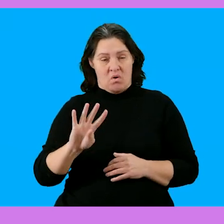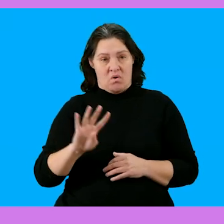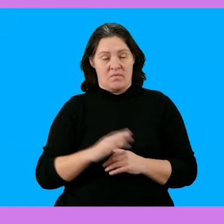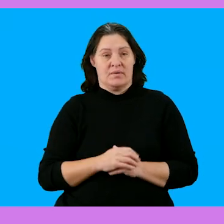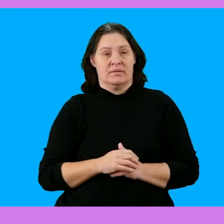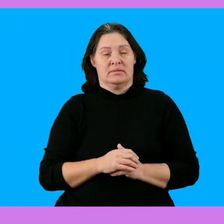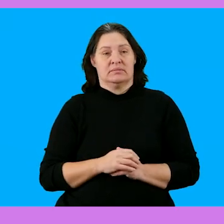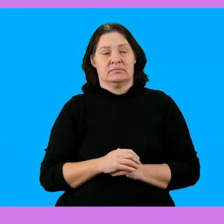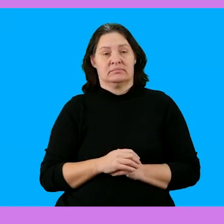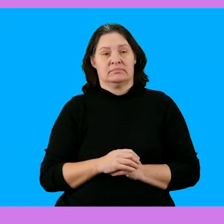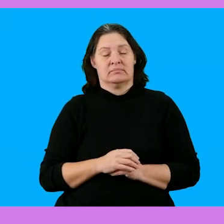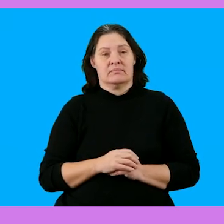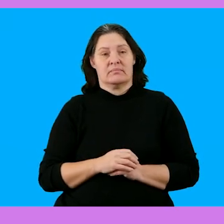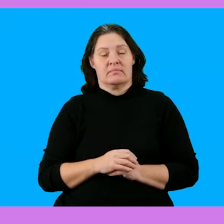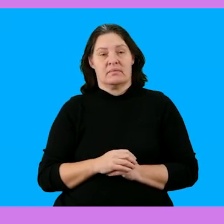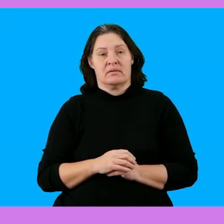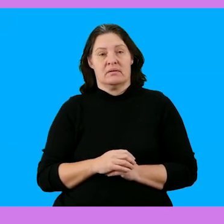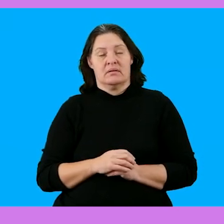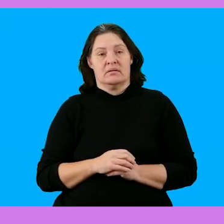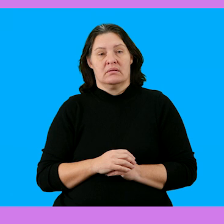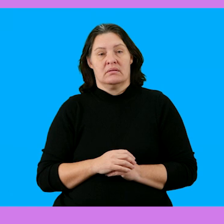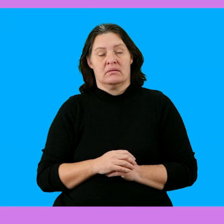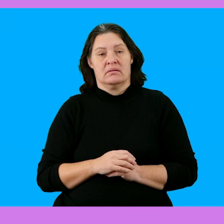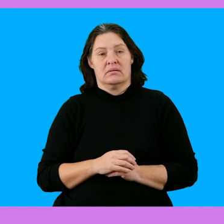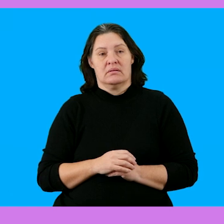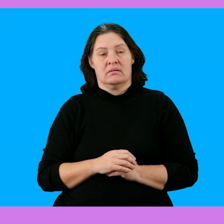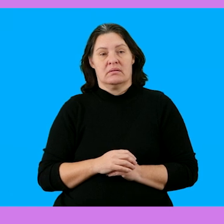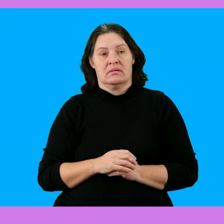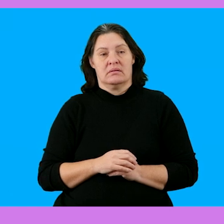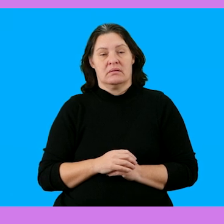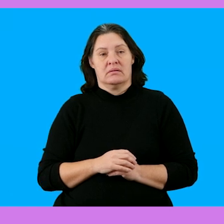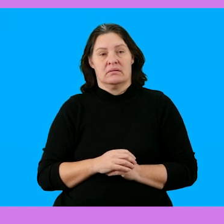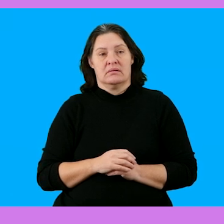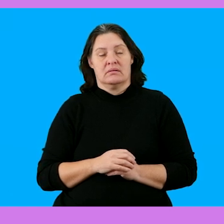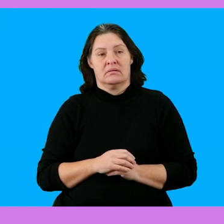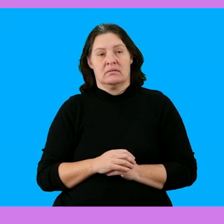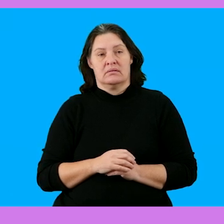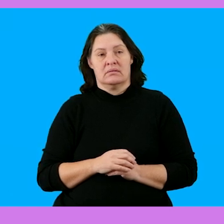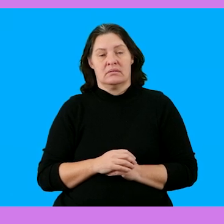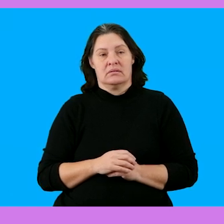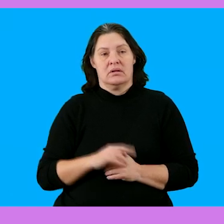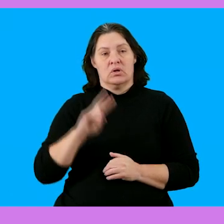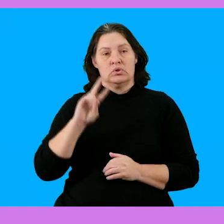A4 page, I'll go back by indicating the length of the page, right, is what?